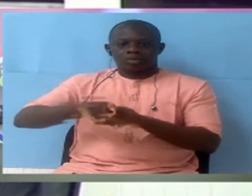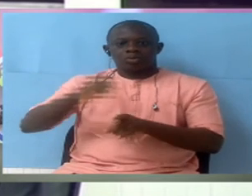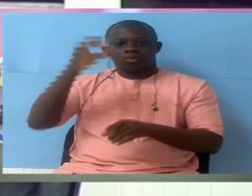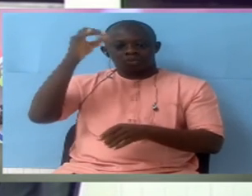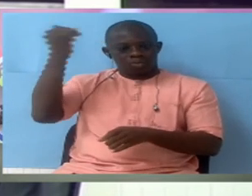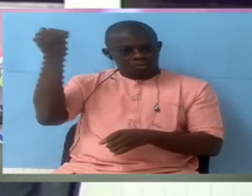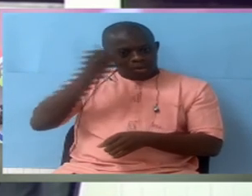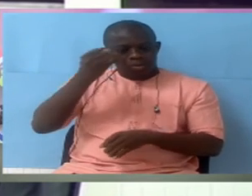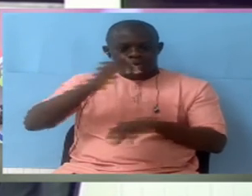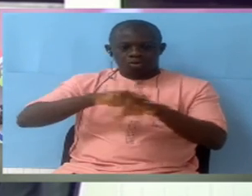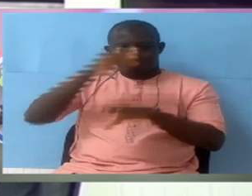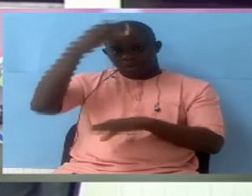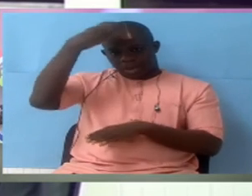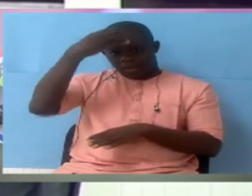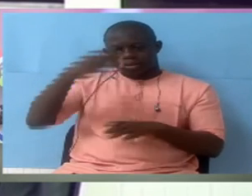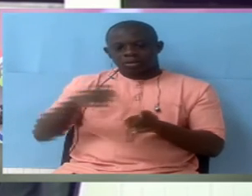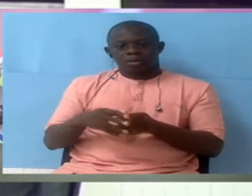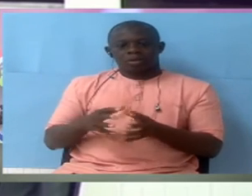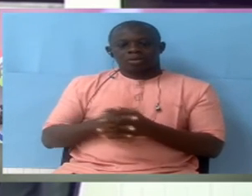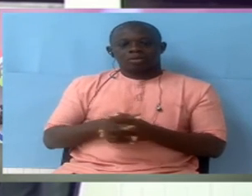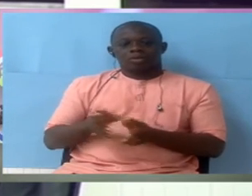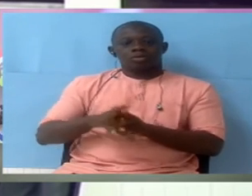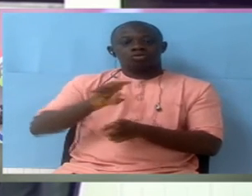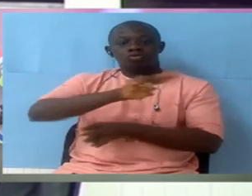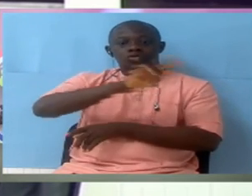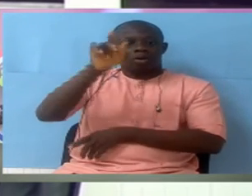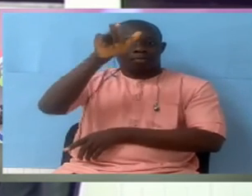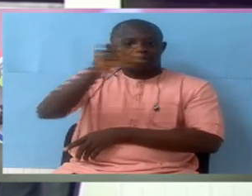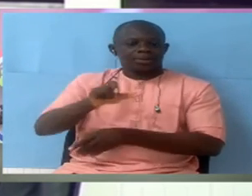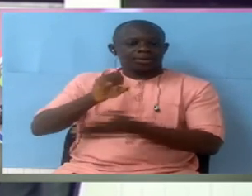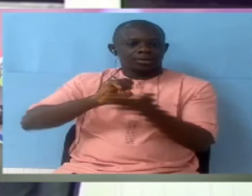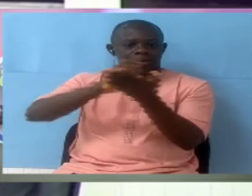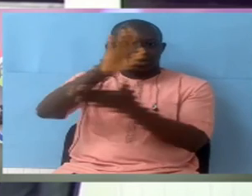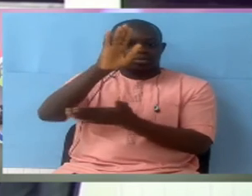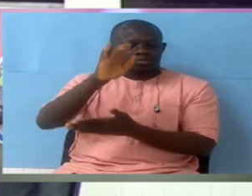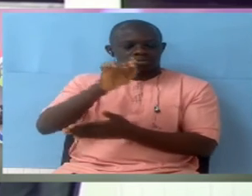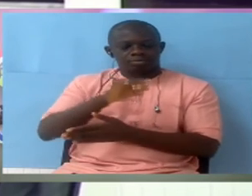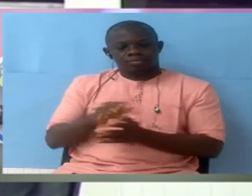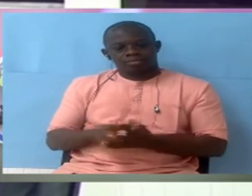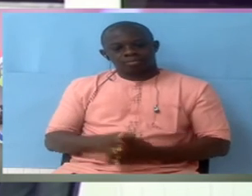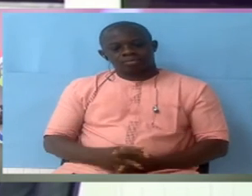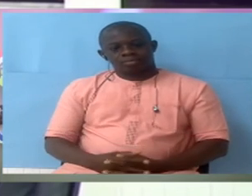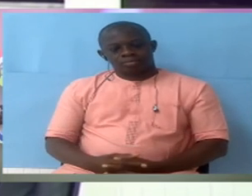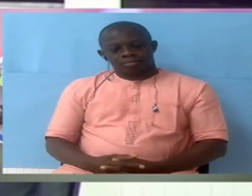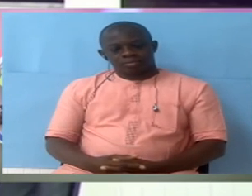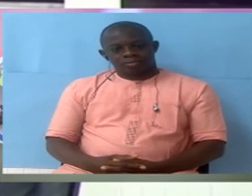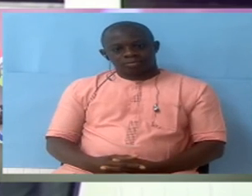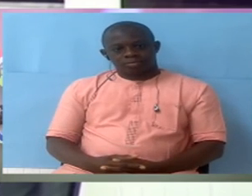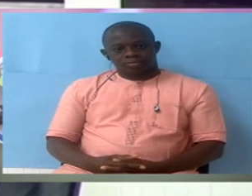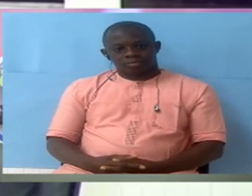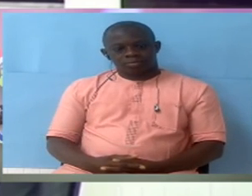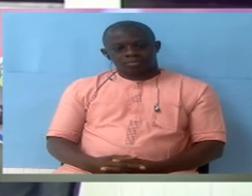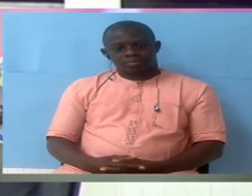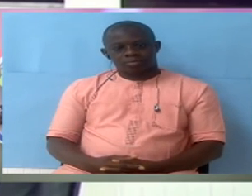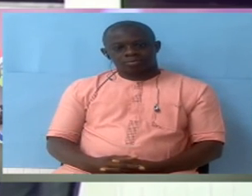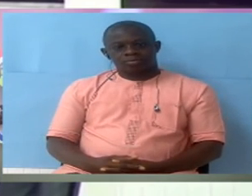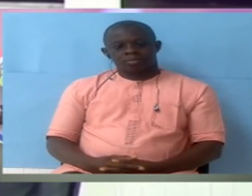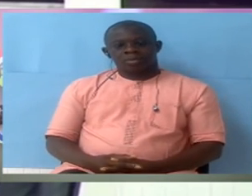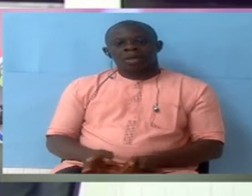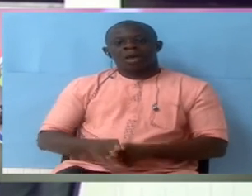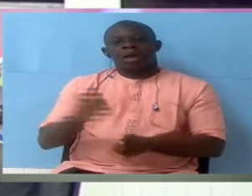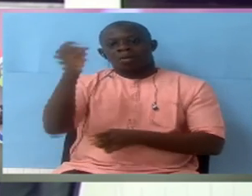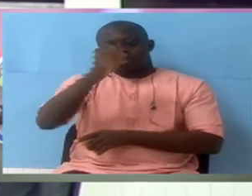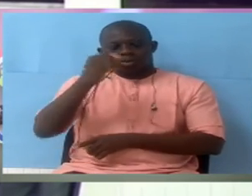la. Nobody ordered Malik Jata to hit me. Dedet ken digaluko pour mu dor ma. Because I can